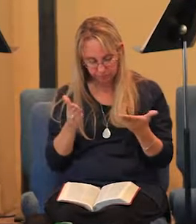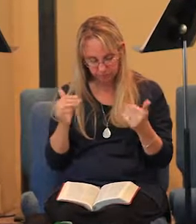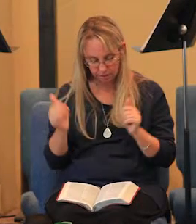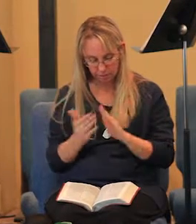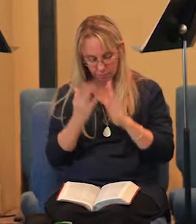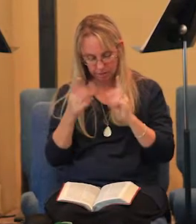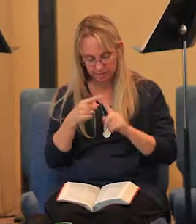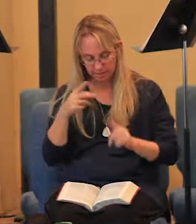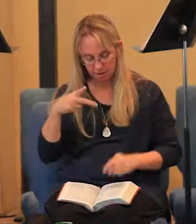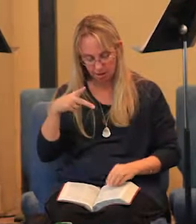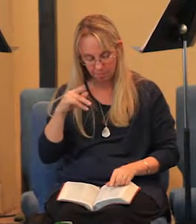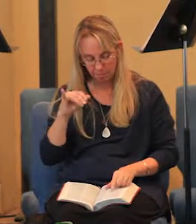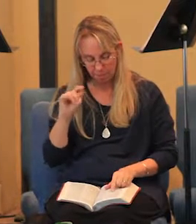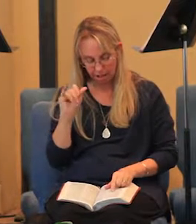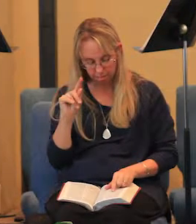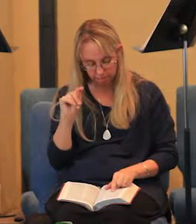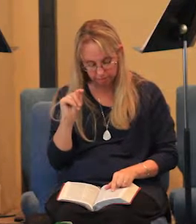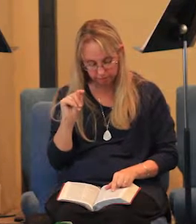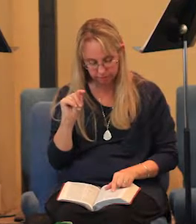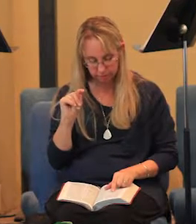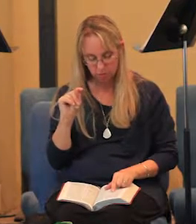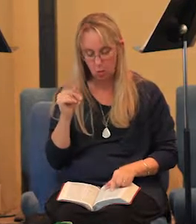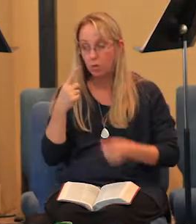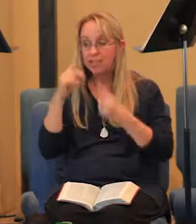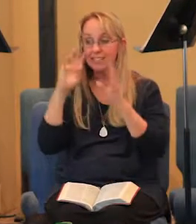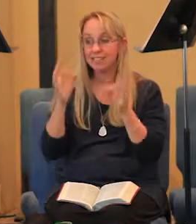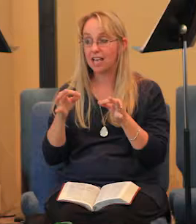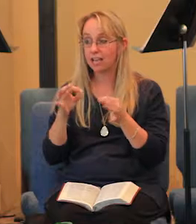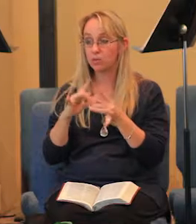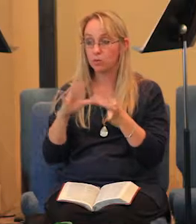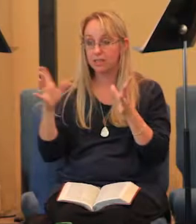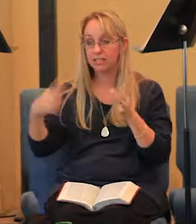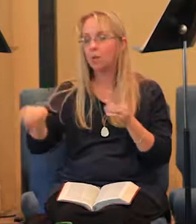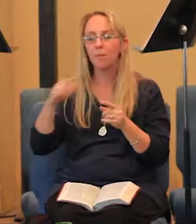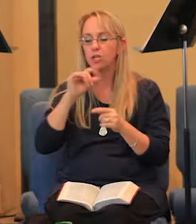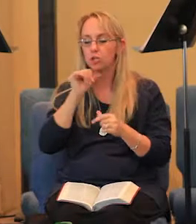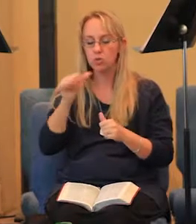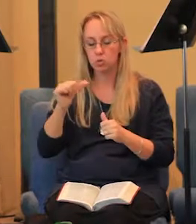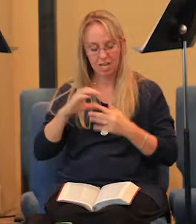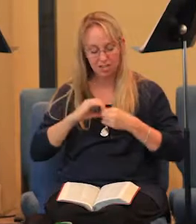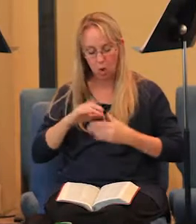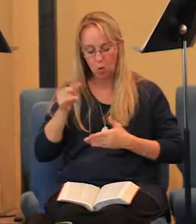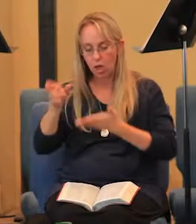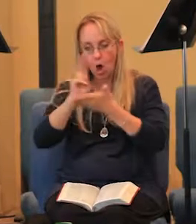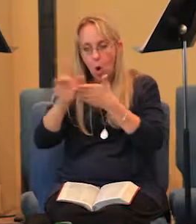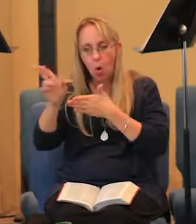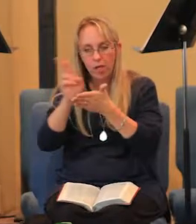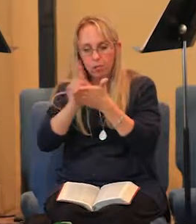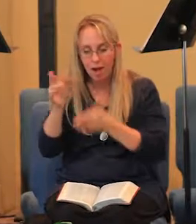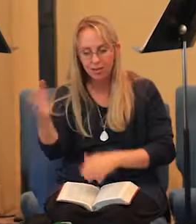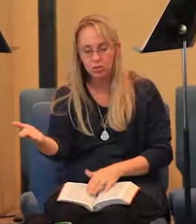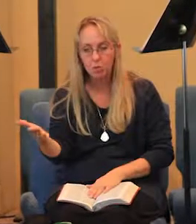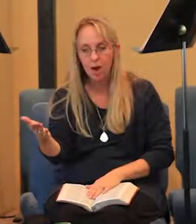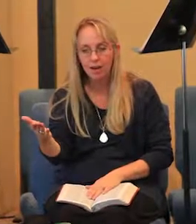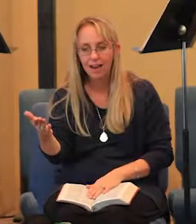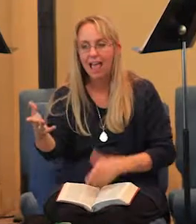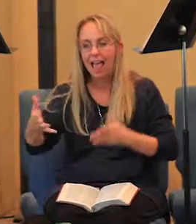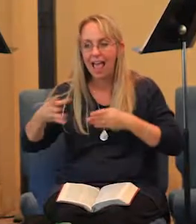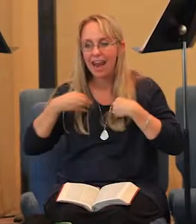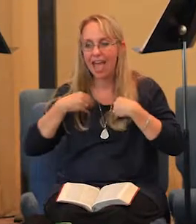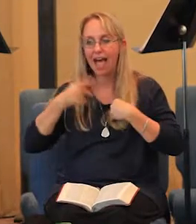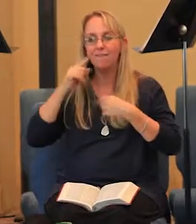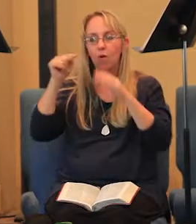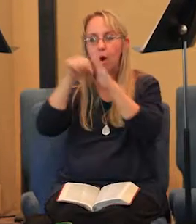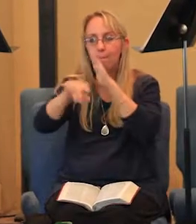of Pilate when he had decided to release him. But you disowned the holy and righteous one and asked